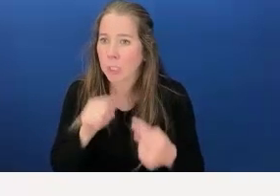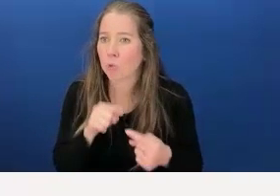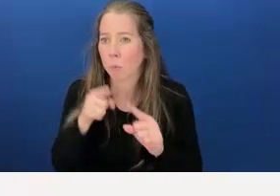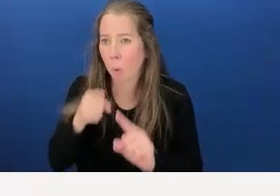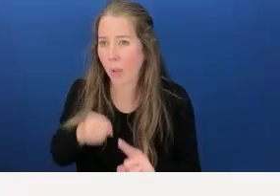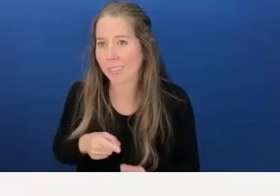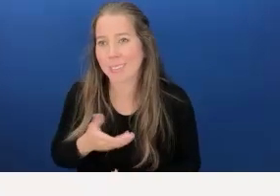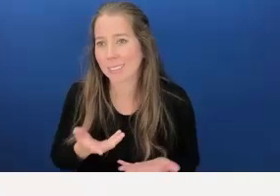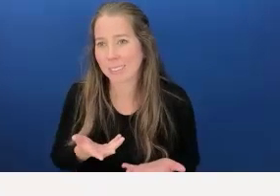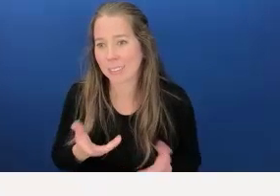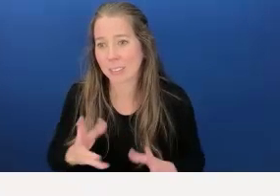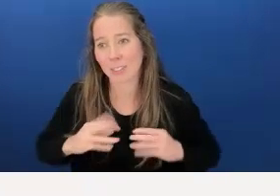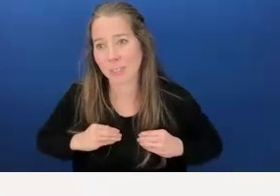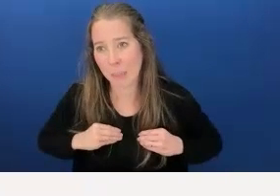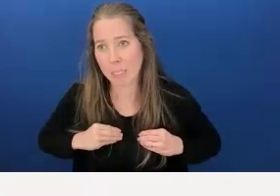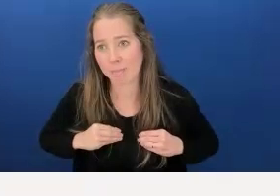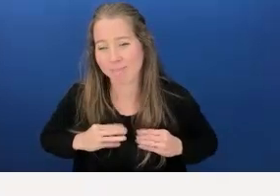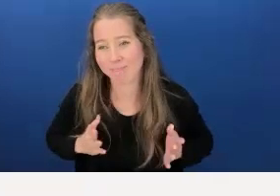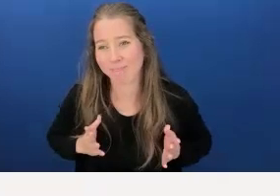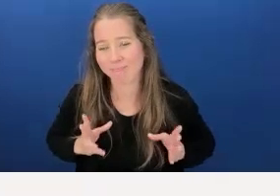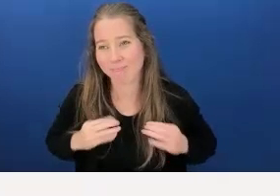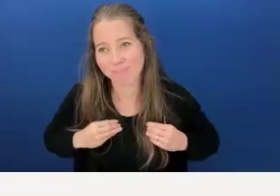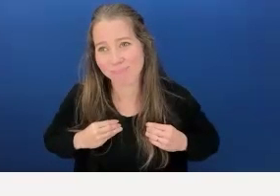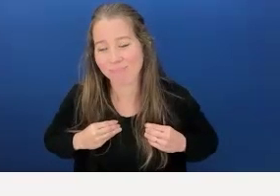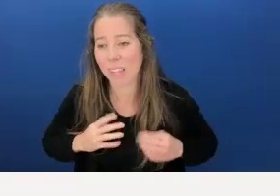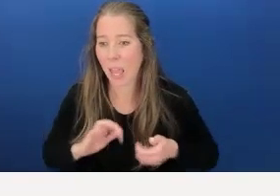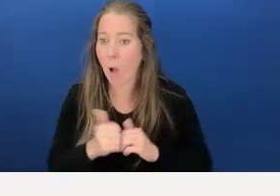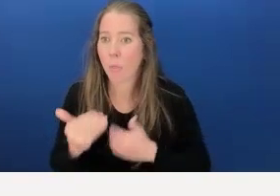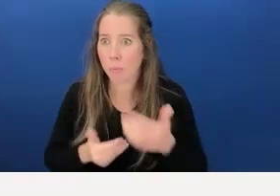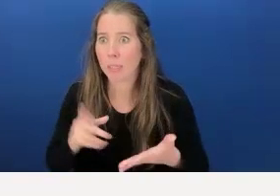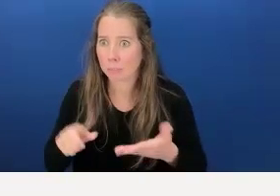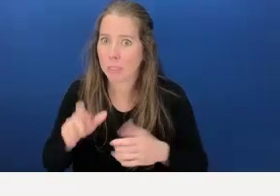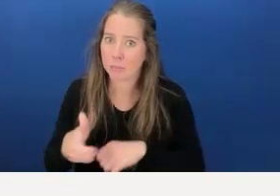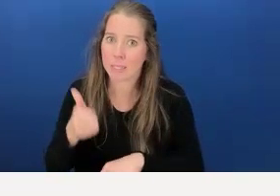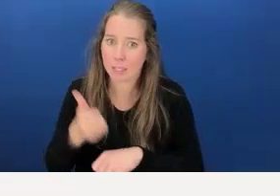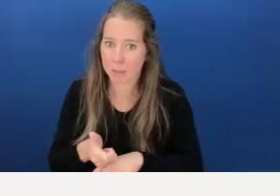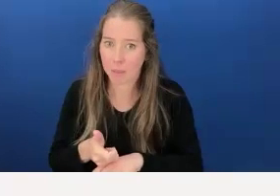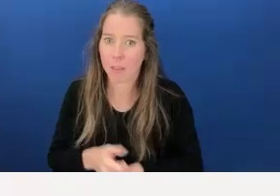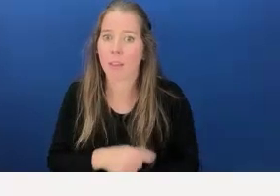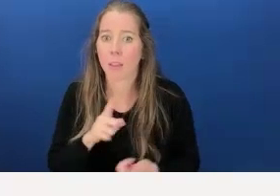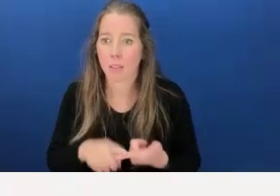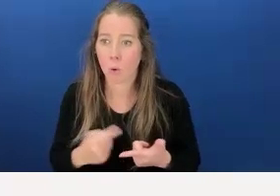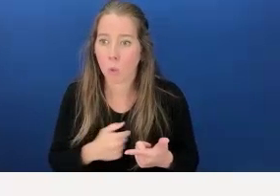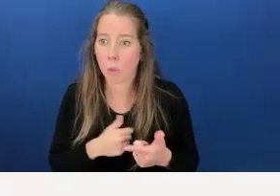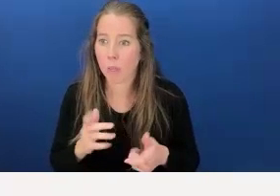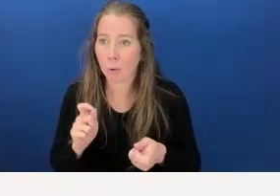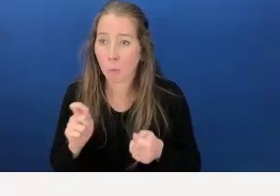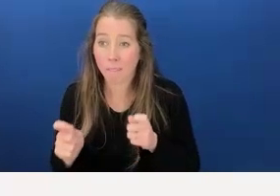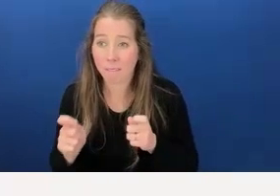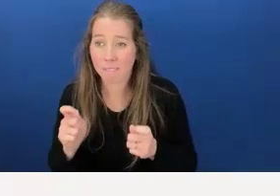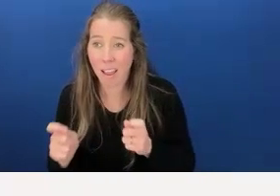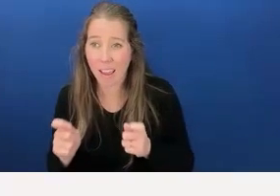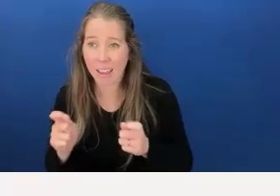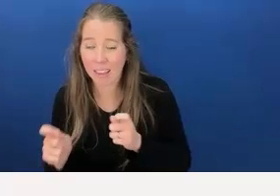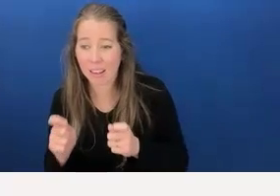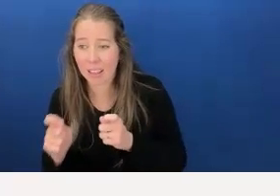just accepting the way the process has to be. And then we'll refine it and try